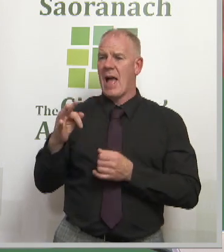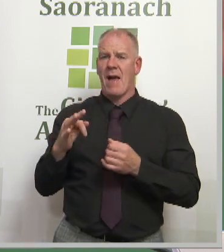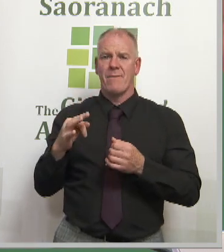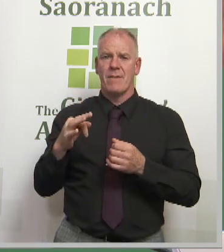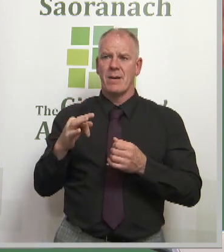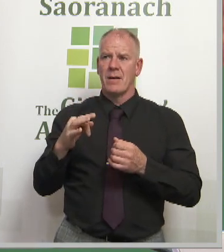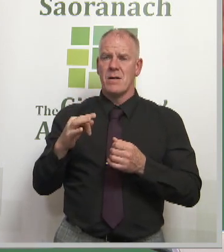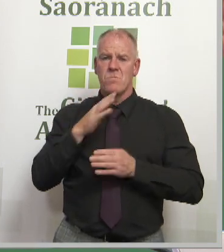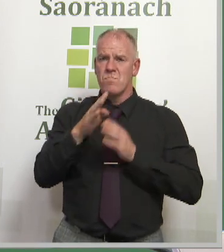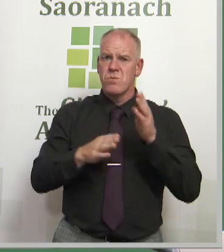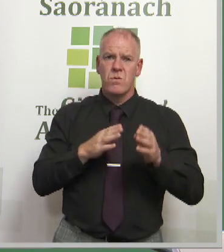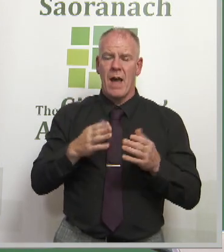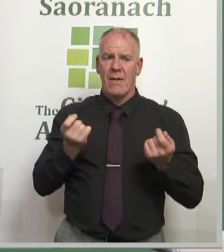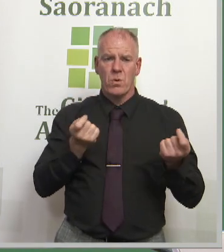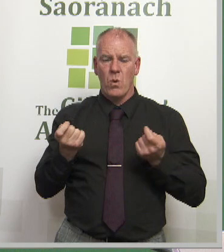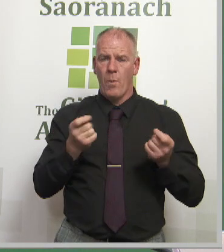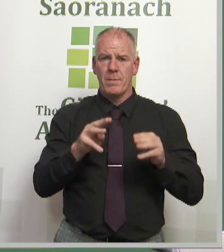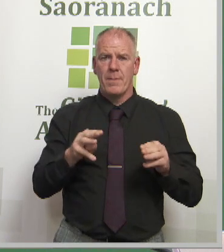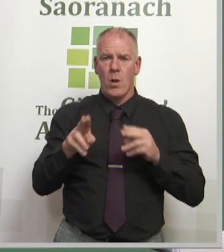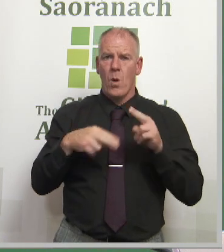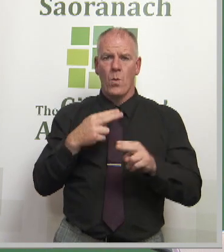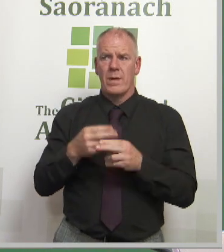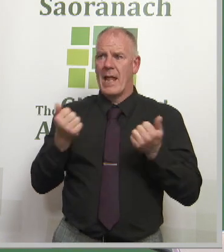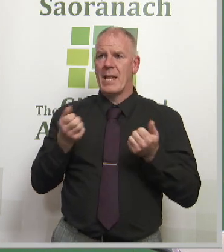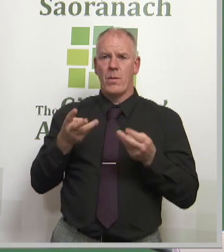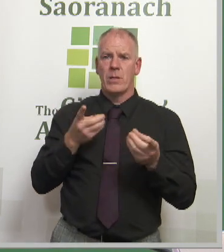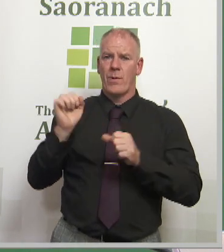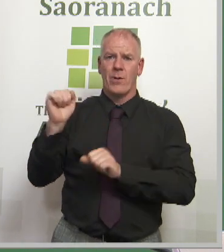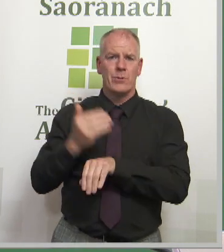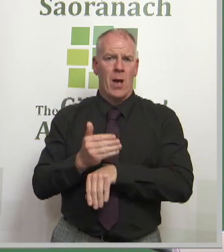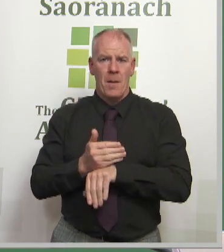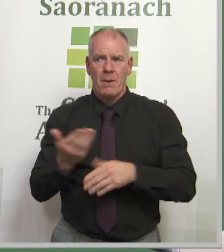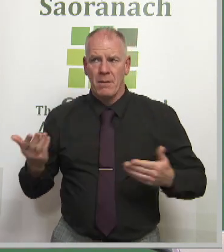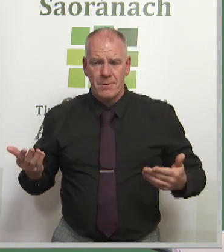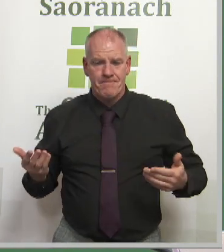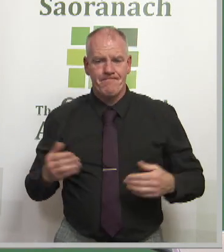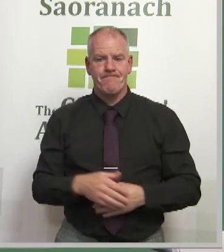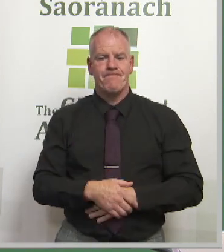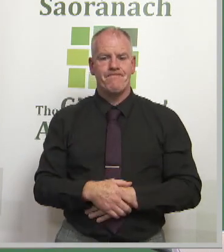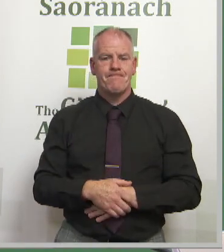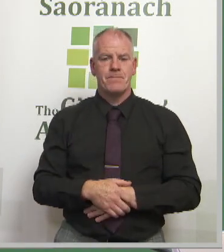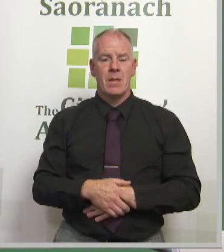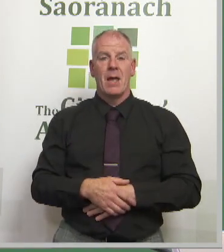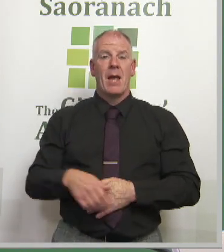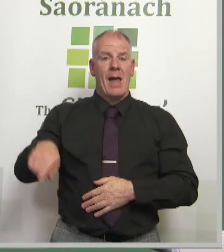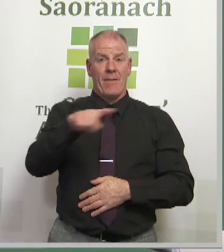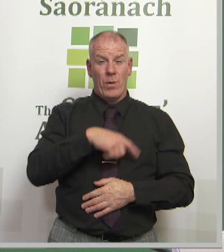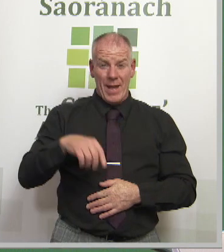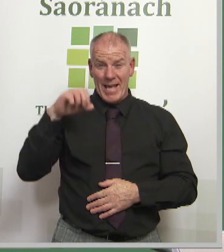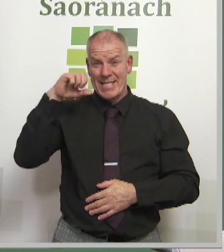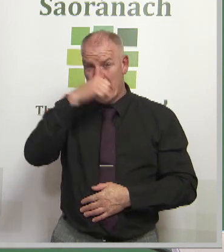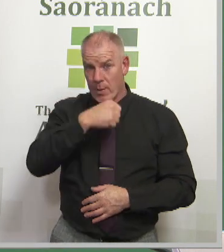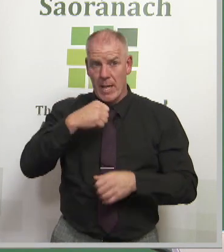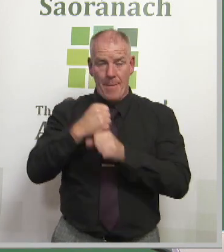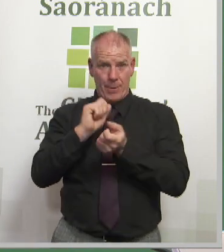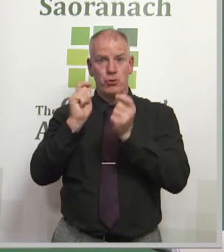with people without any real capacity to do their job. So if we're serious about it,